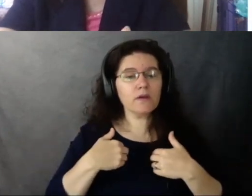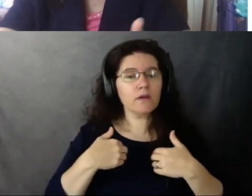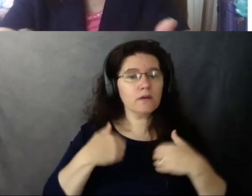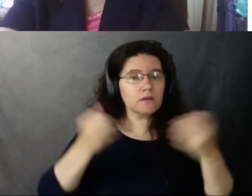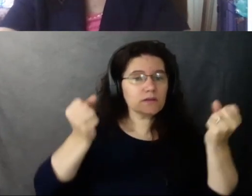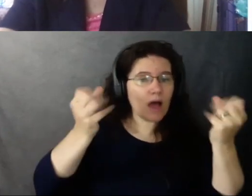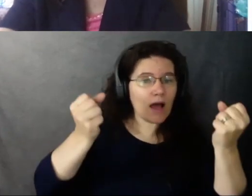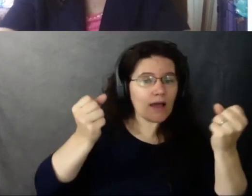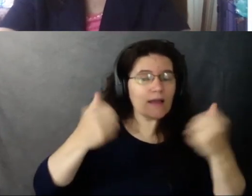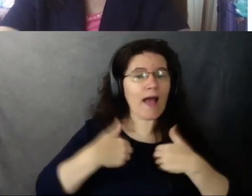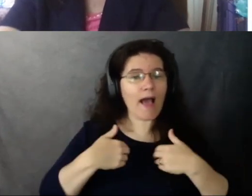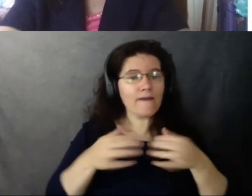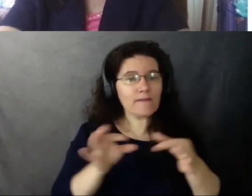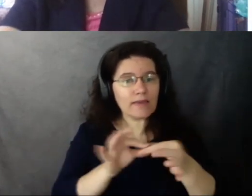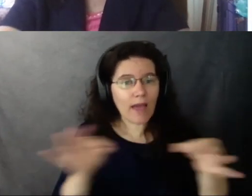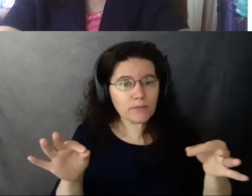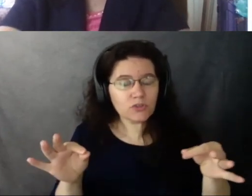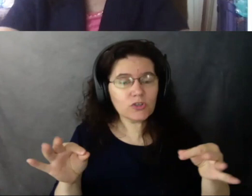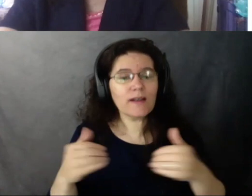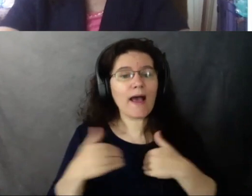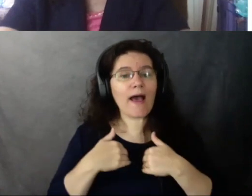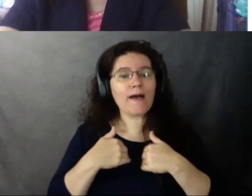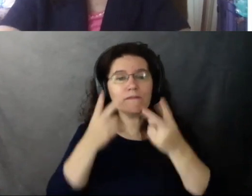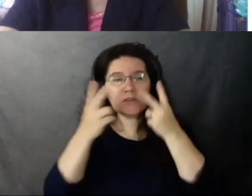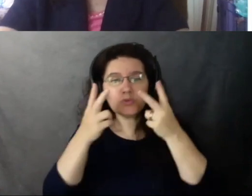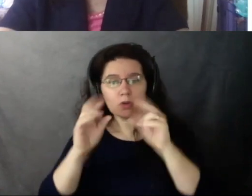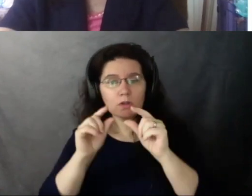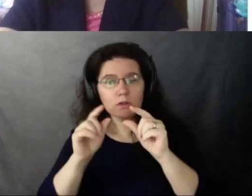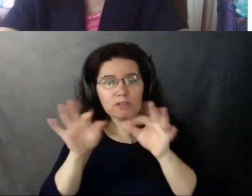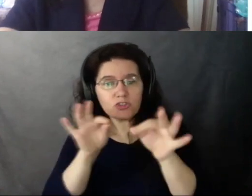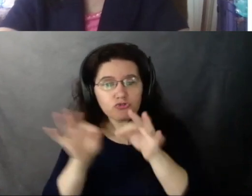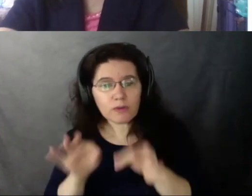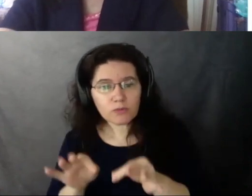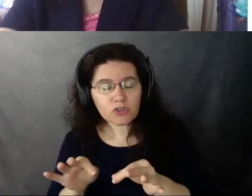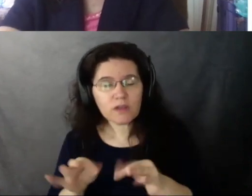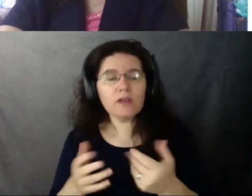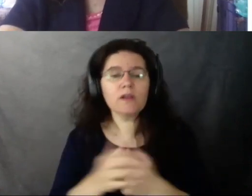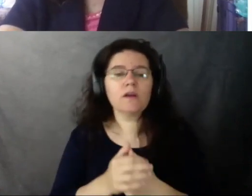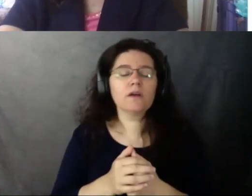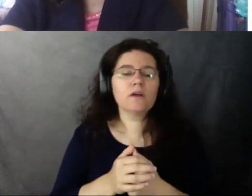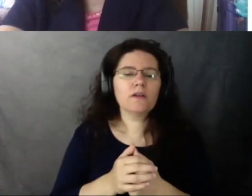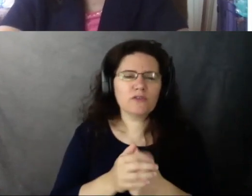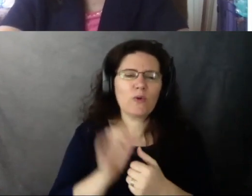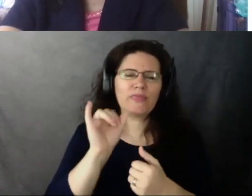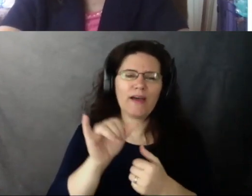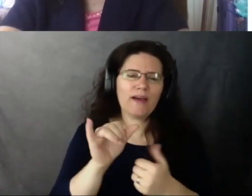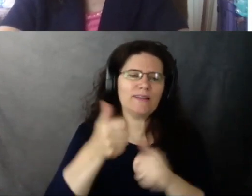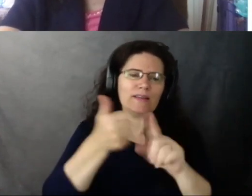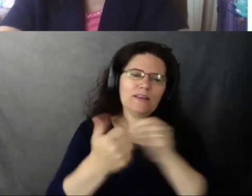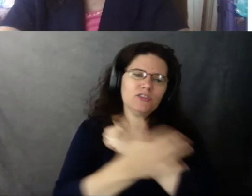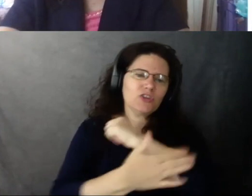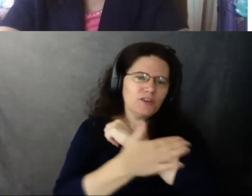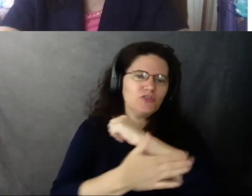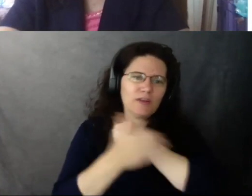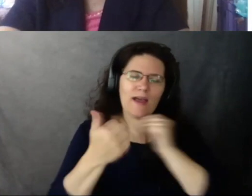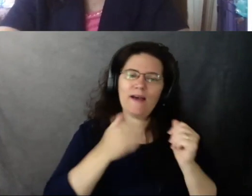there's sign language provided depending on what the sign language is in each country, and just